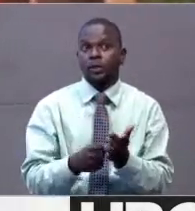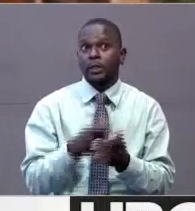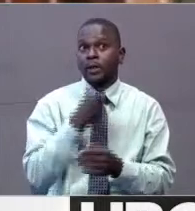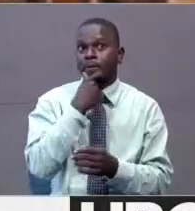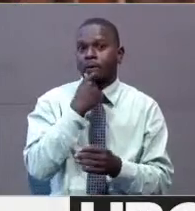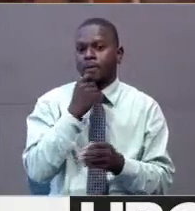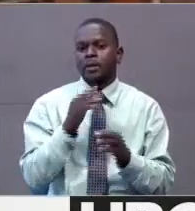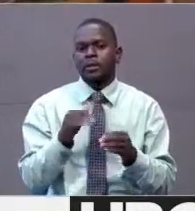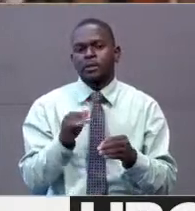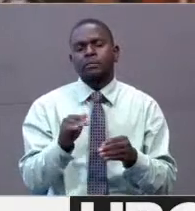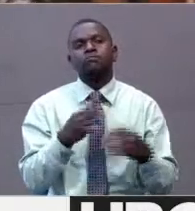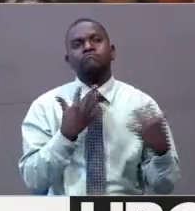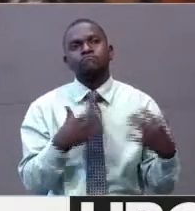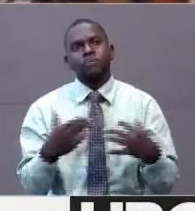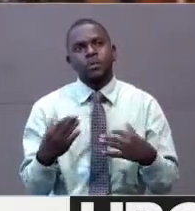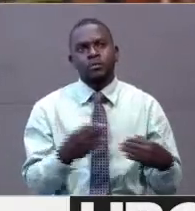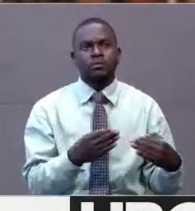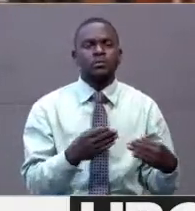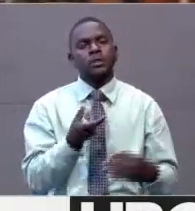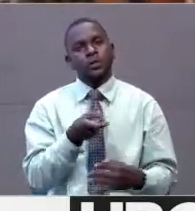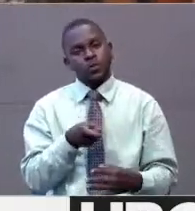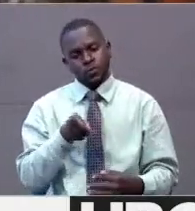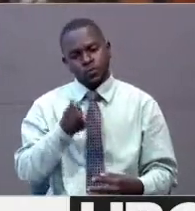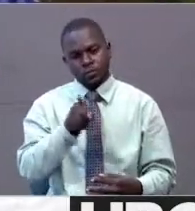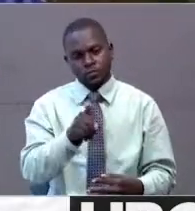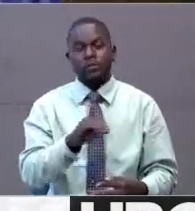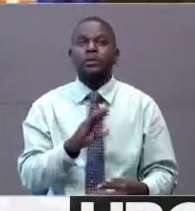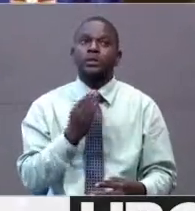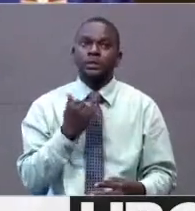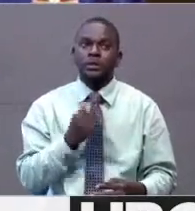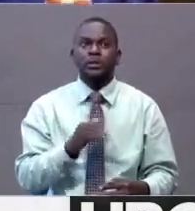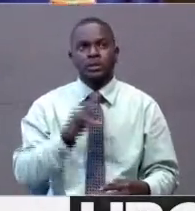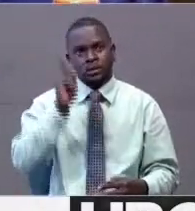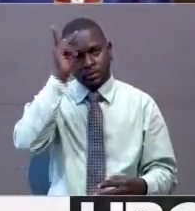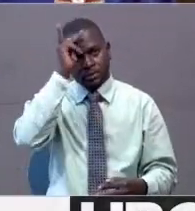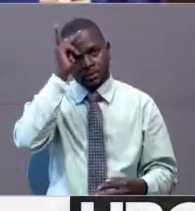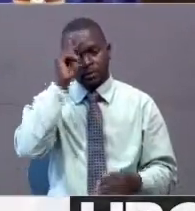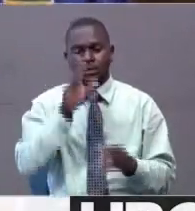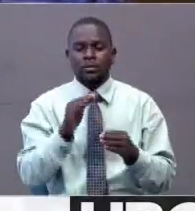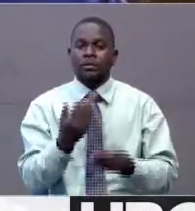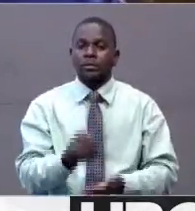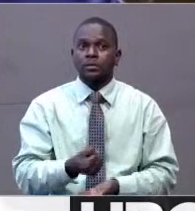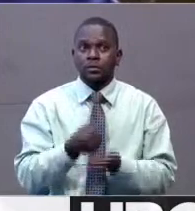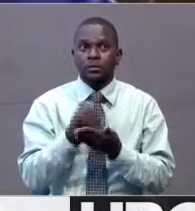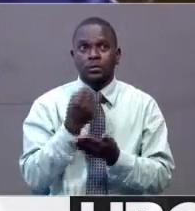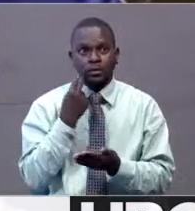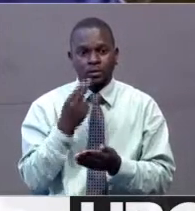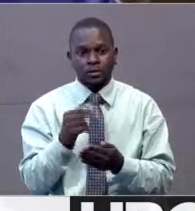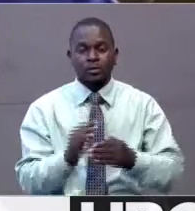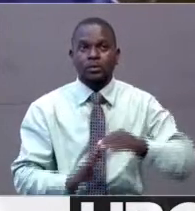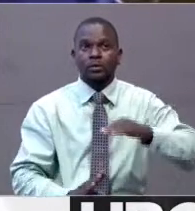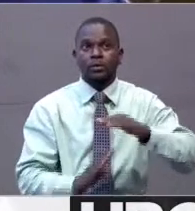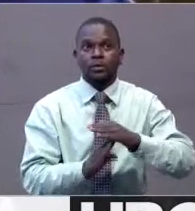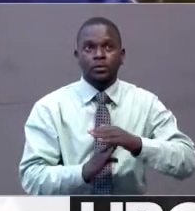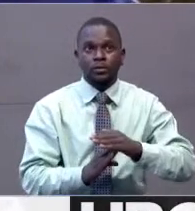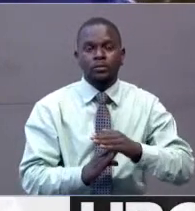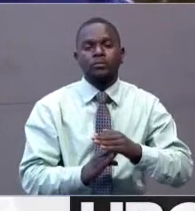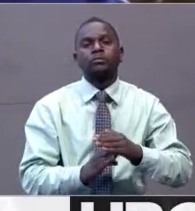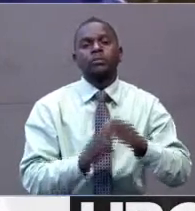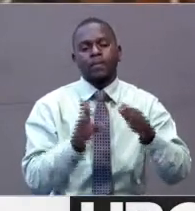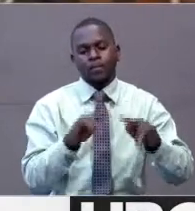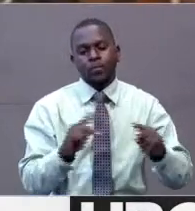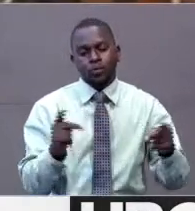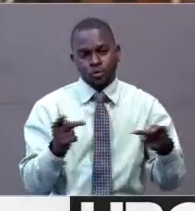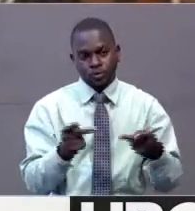that his players have intensified all the needed tactics that will help see them in the top flight position in